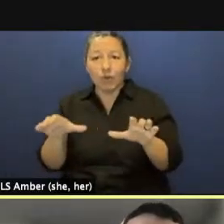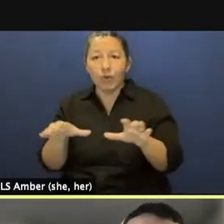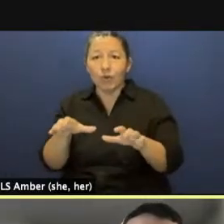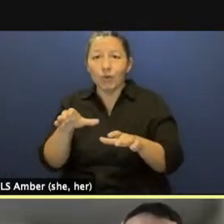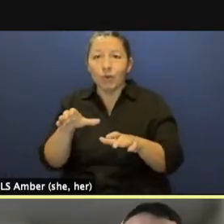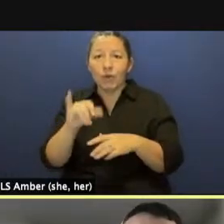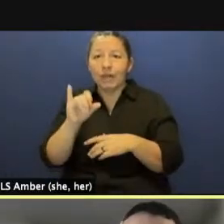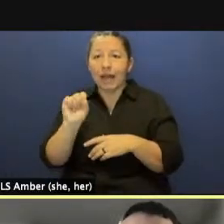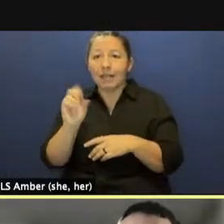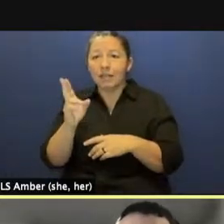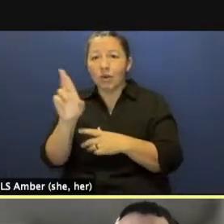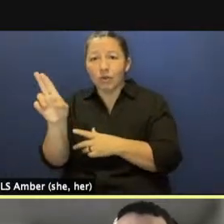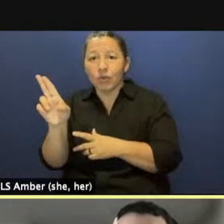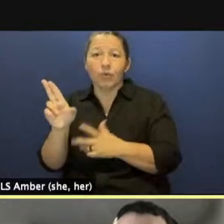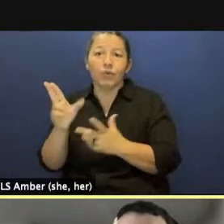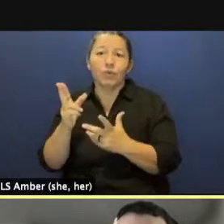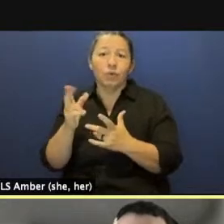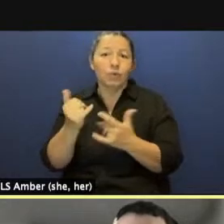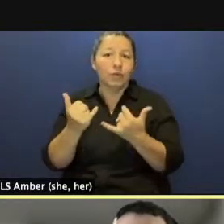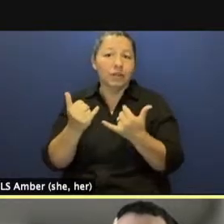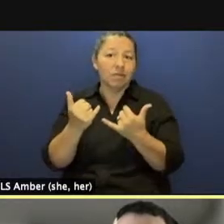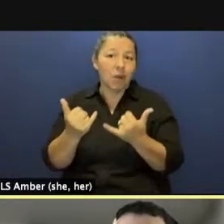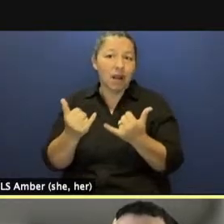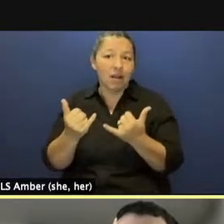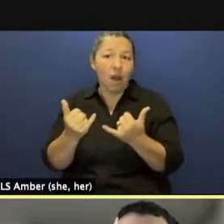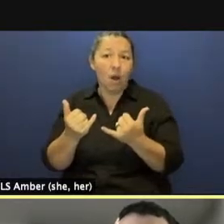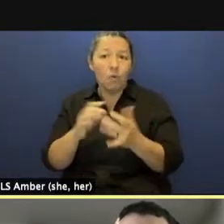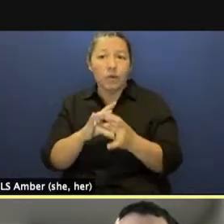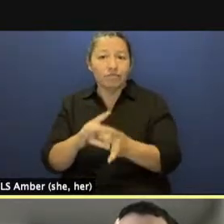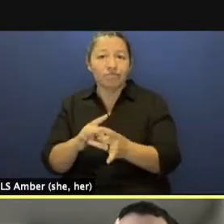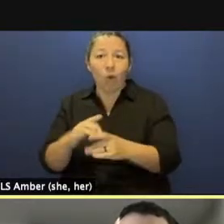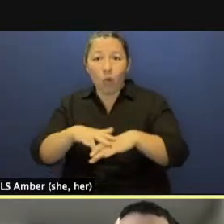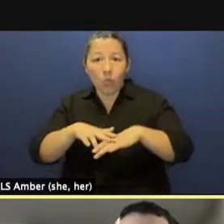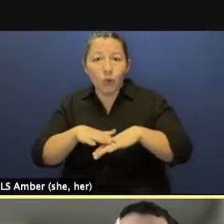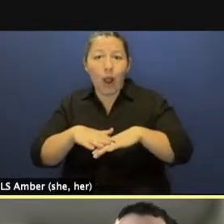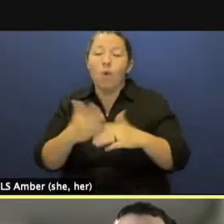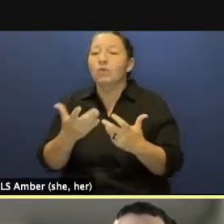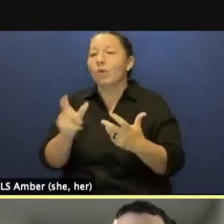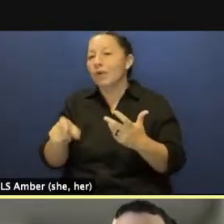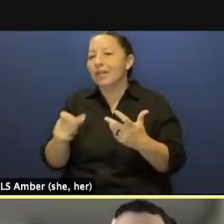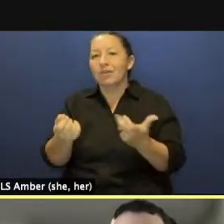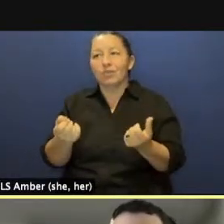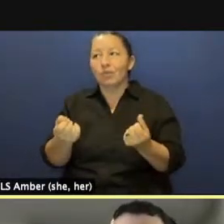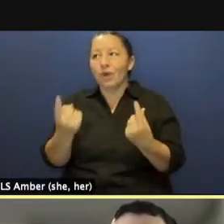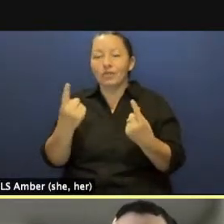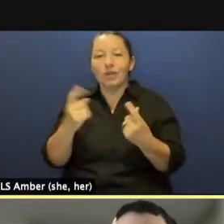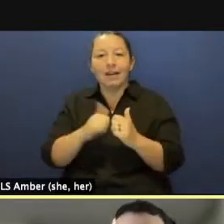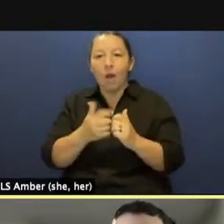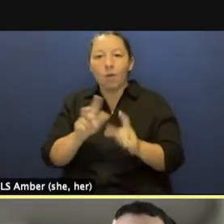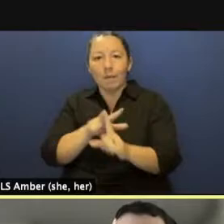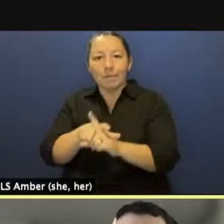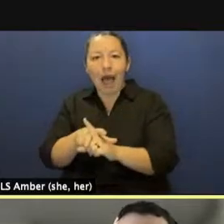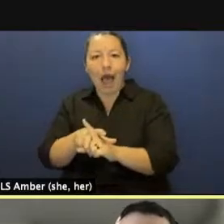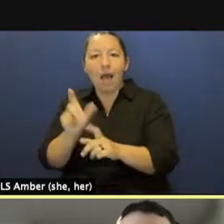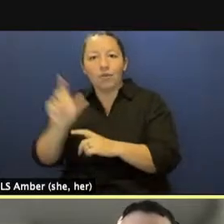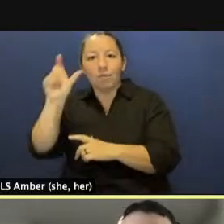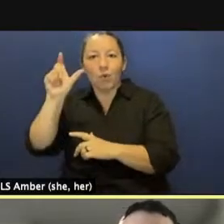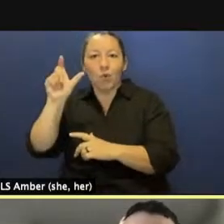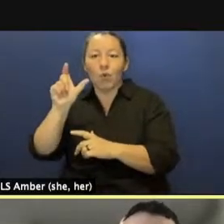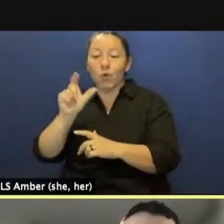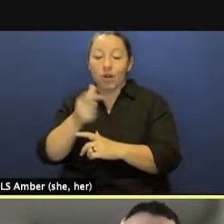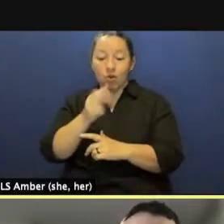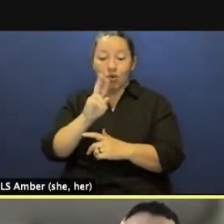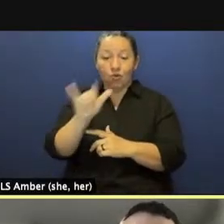on ground. So we need to understand better what's the delta to do it on the moon, and is gravity, the lunar environment